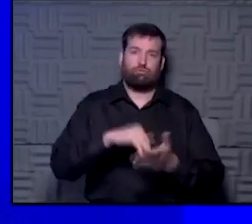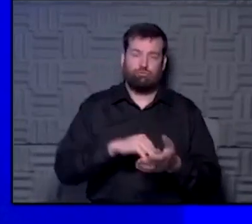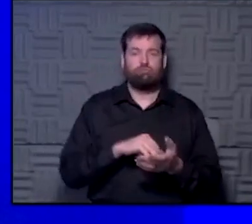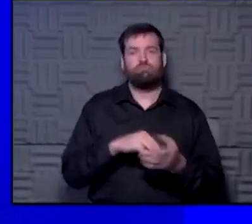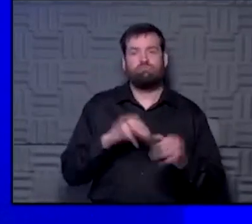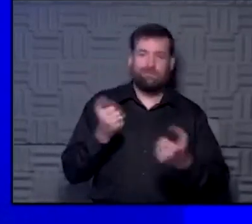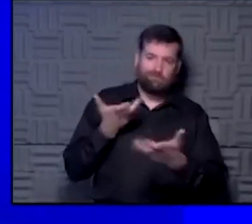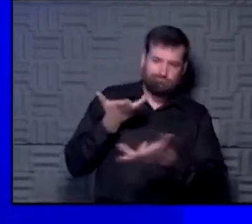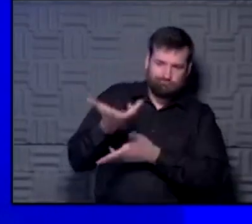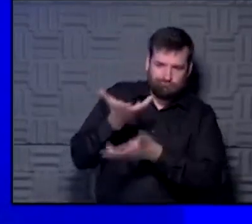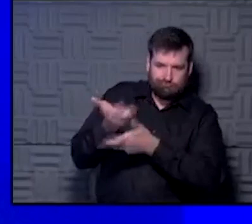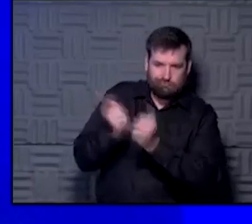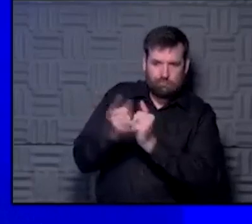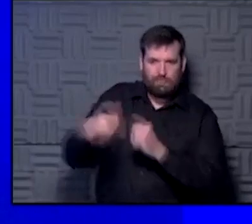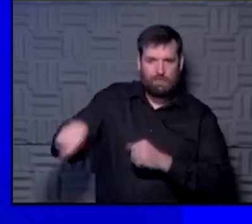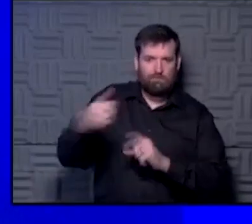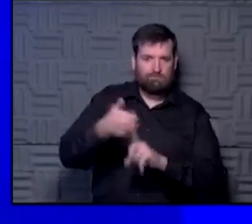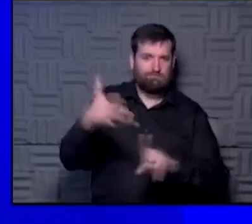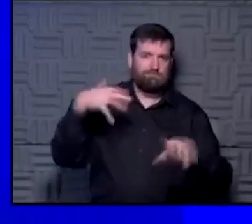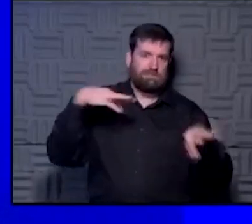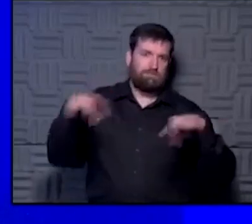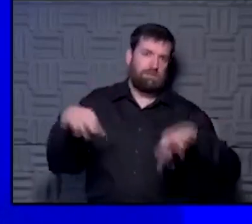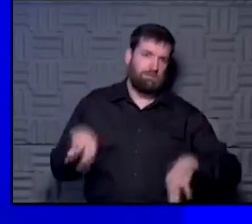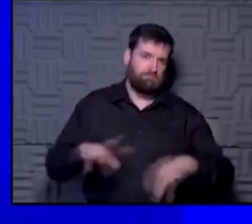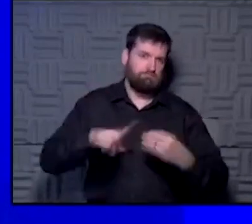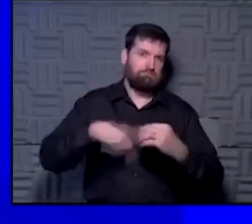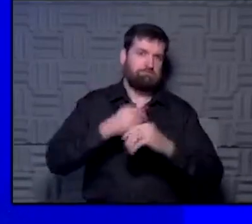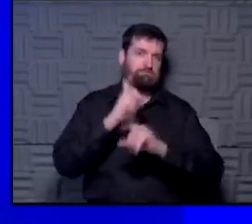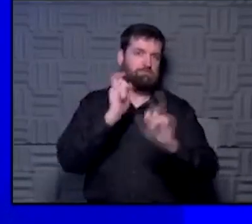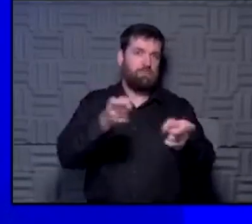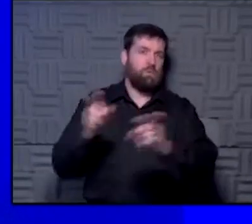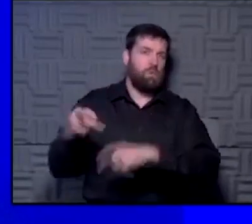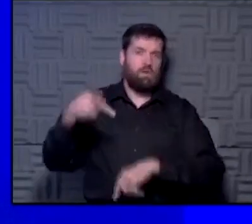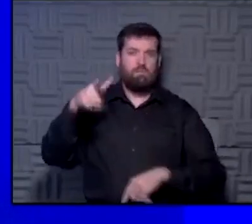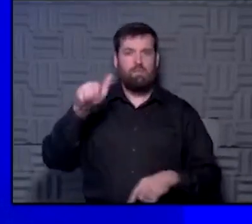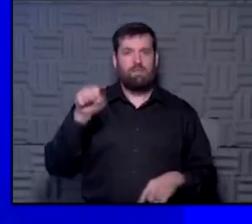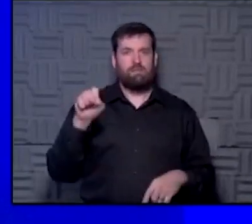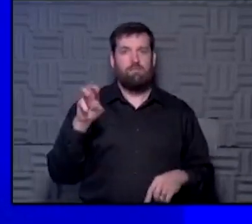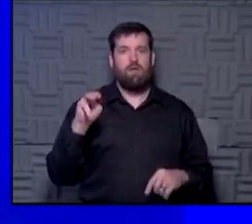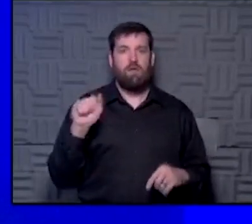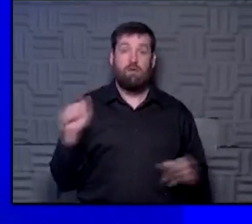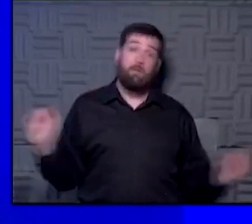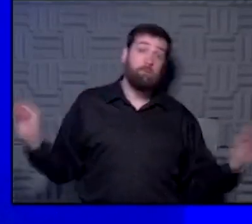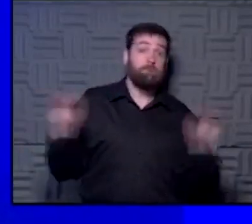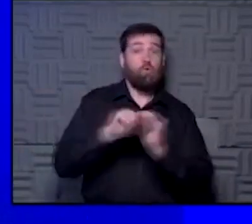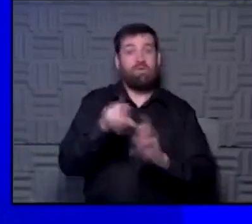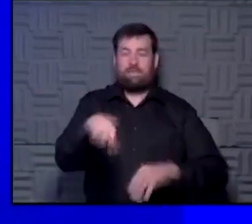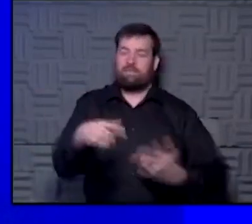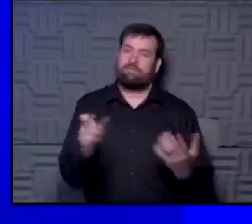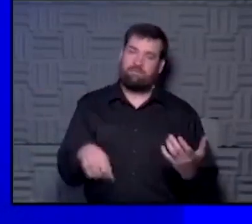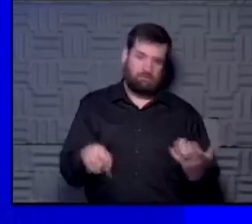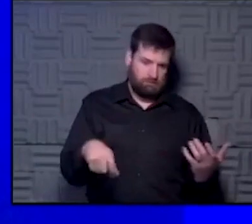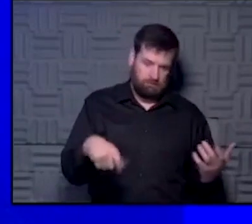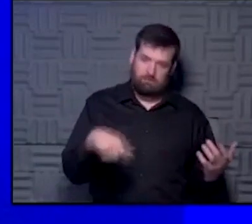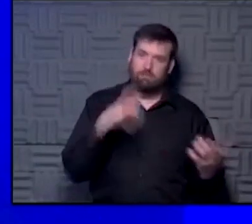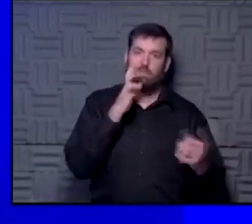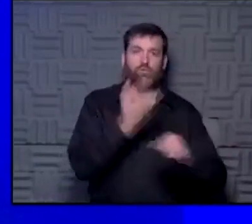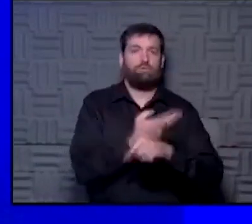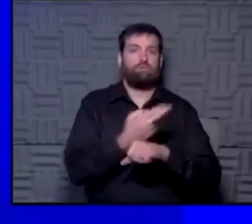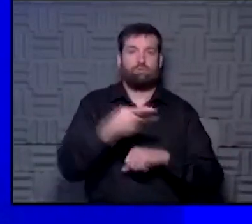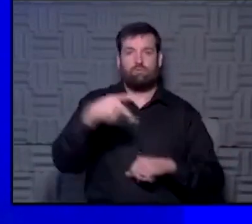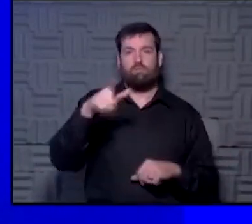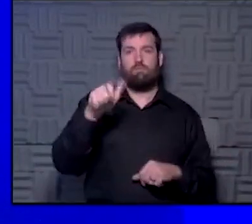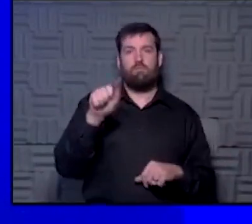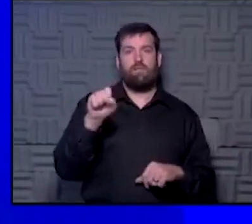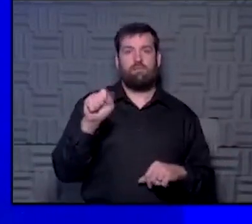them and get their full details about donating plasma. Certainly, more is needed. We are going to be using plasma